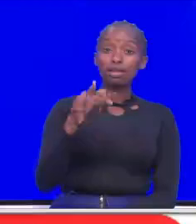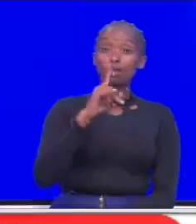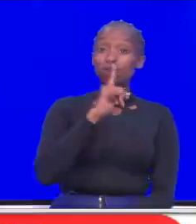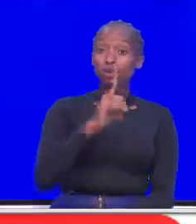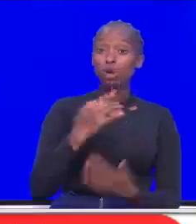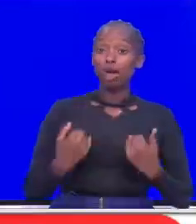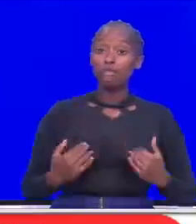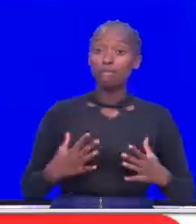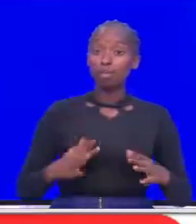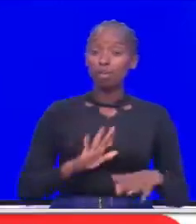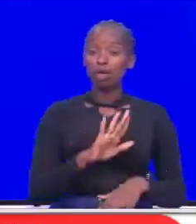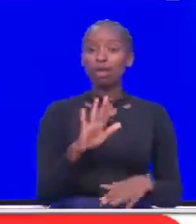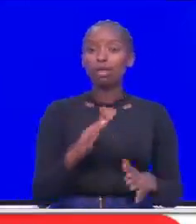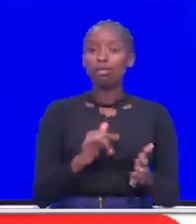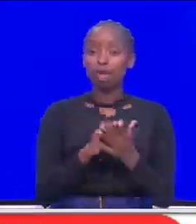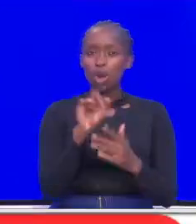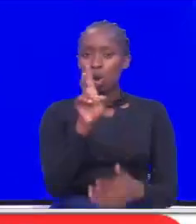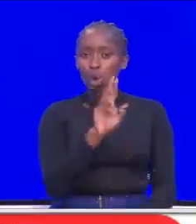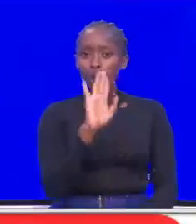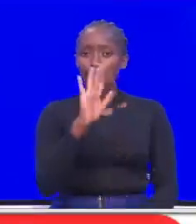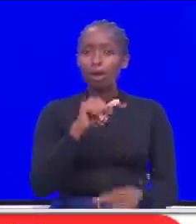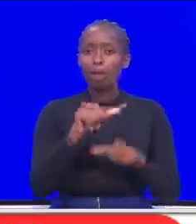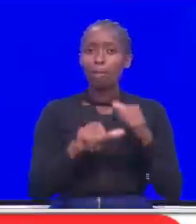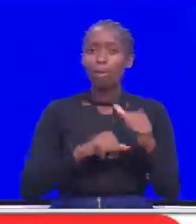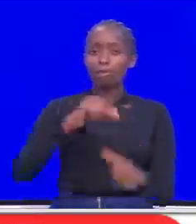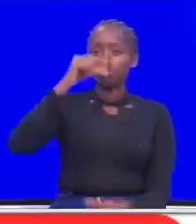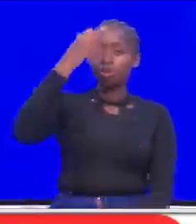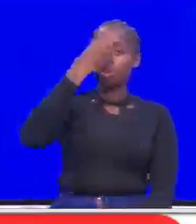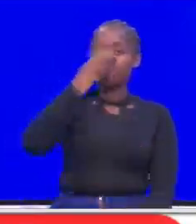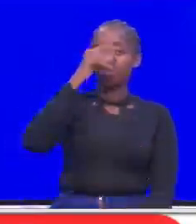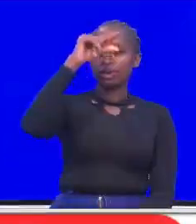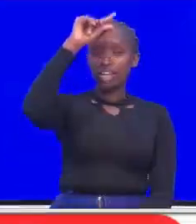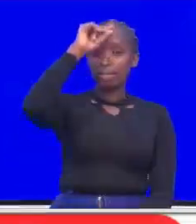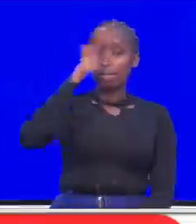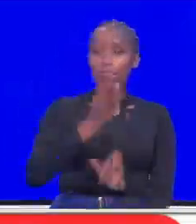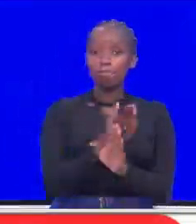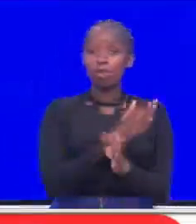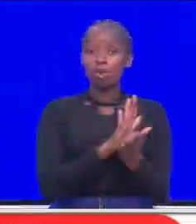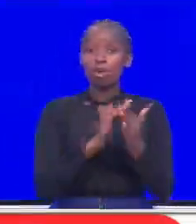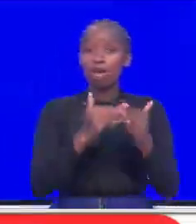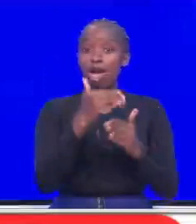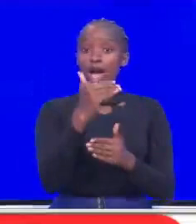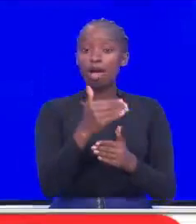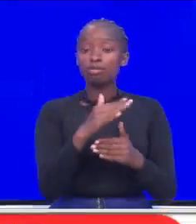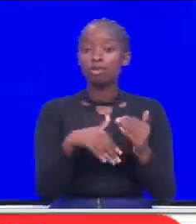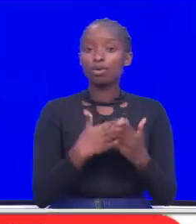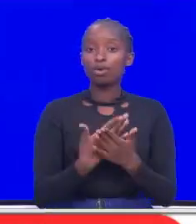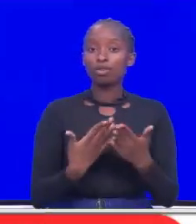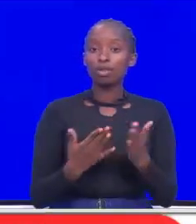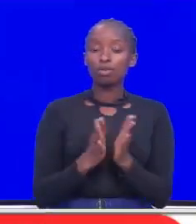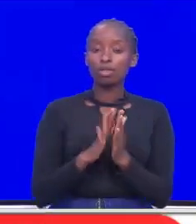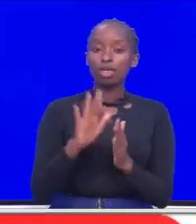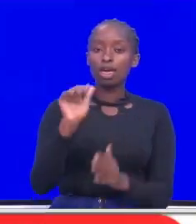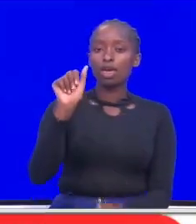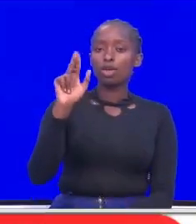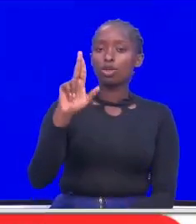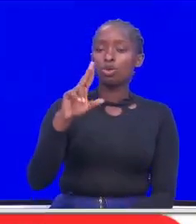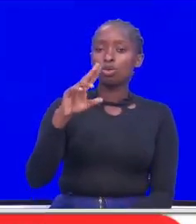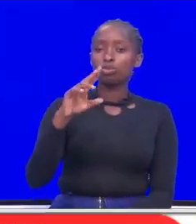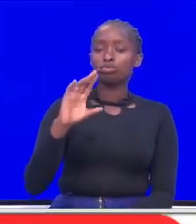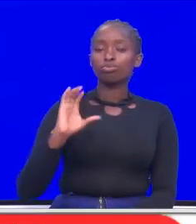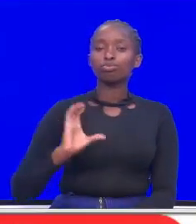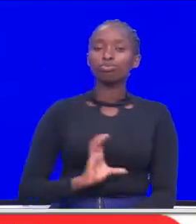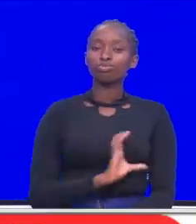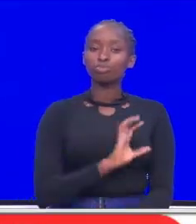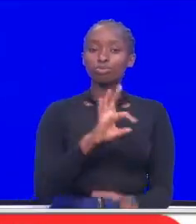residents that he will be checking up on Ruto's government before and after the elections of the African Union Commission. Lakini mimi niko hapa manake hiyo